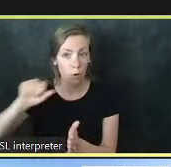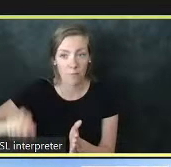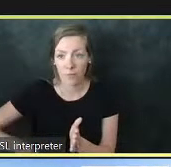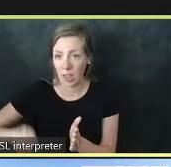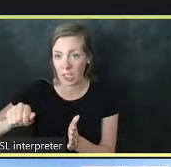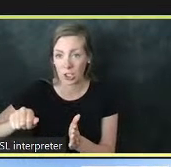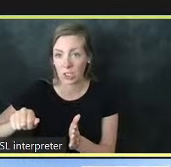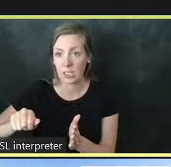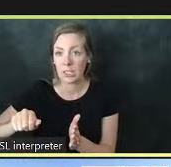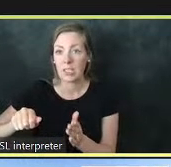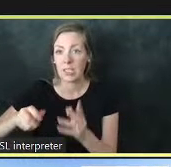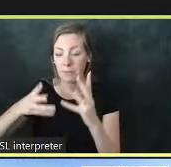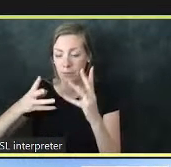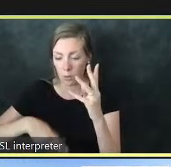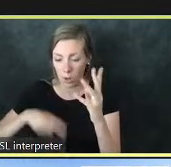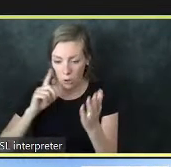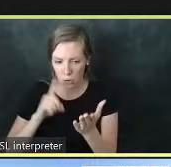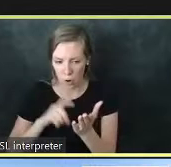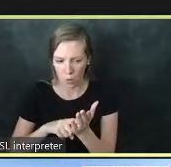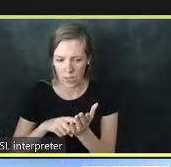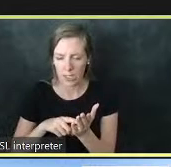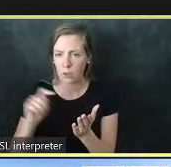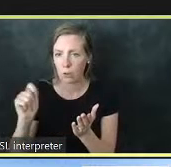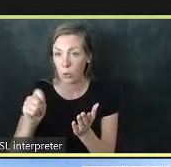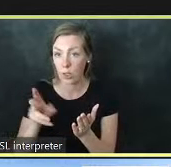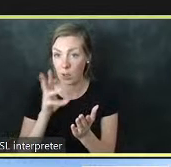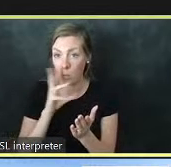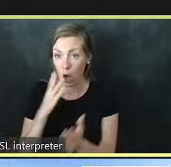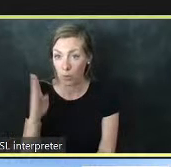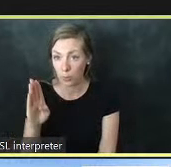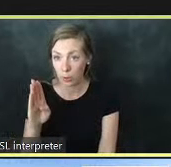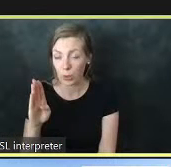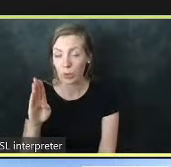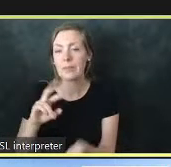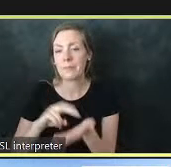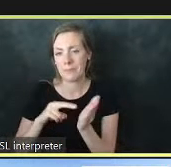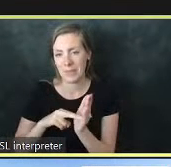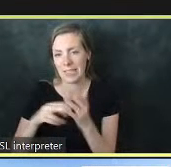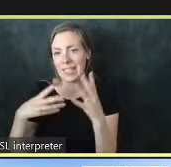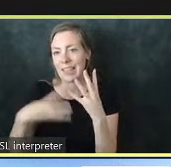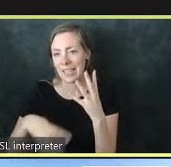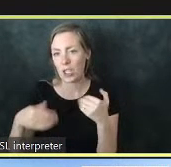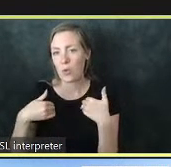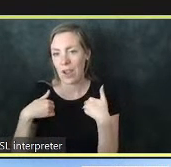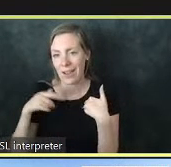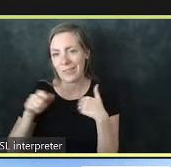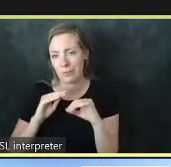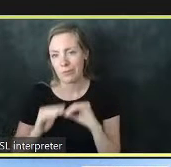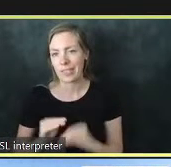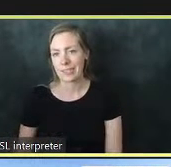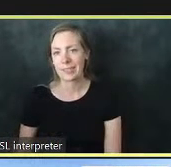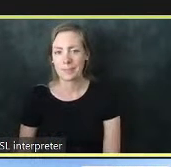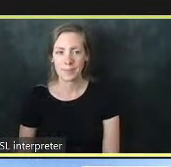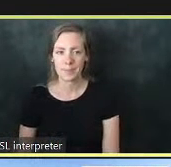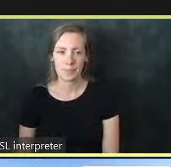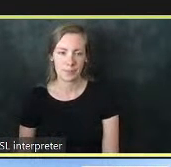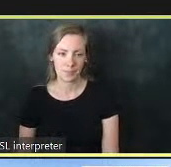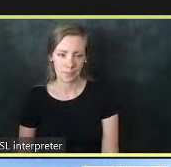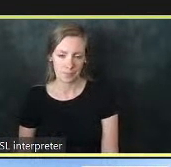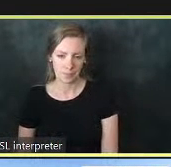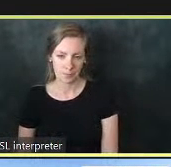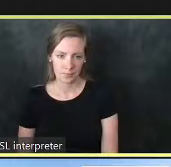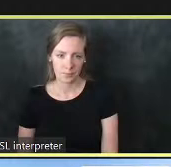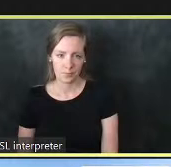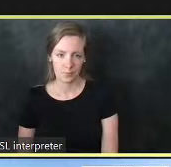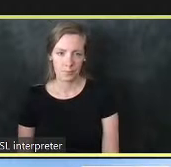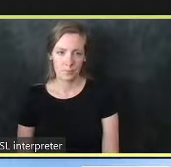in the bowl, están you have a limpiando, leak. lo que puede hacer también es usarlo Next como slide, colorante please. en el tanque. Y si mira ese colorante en la tina,